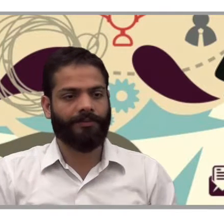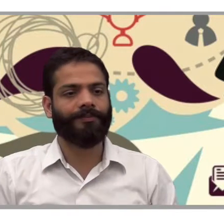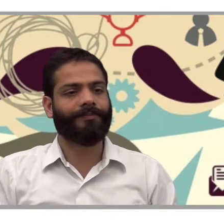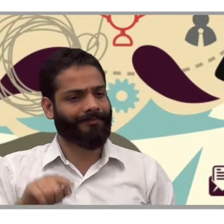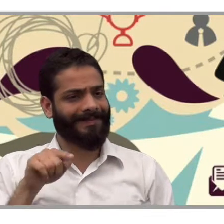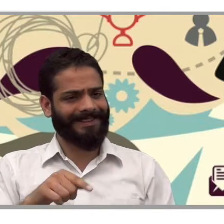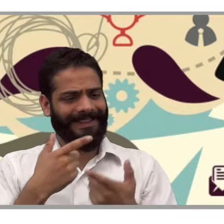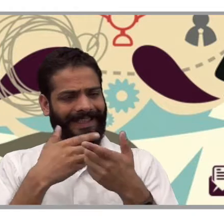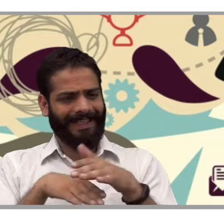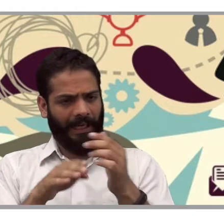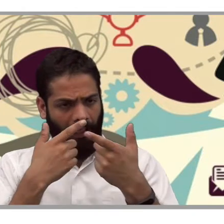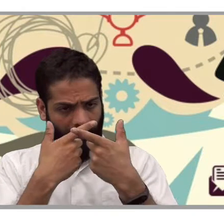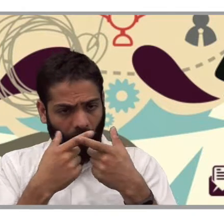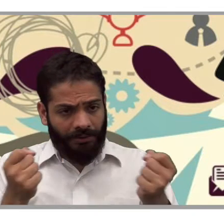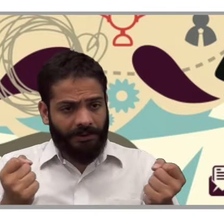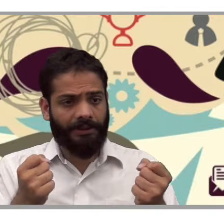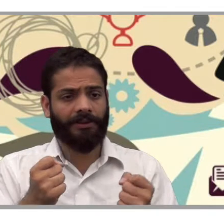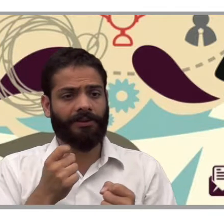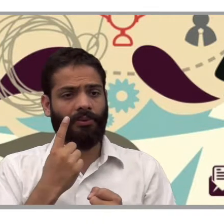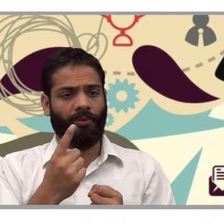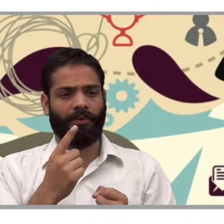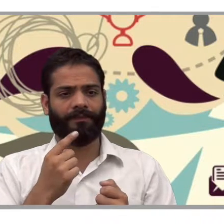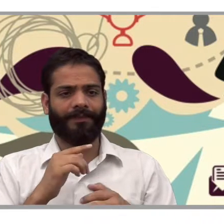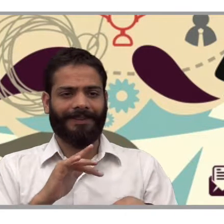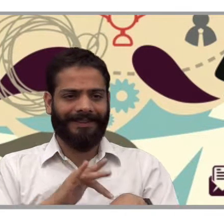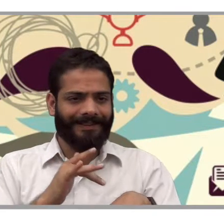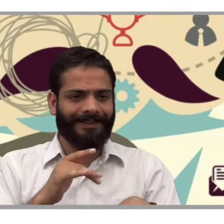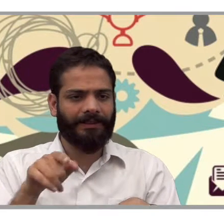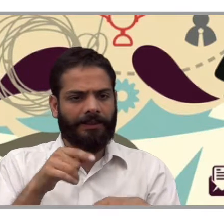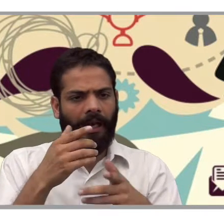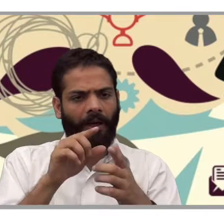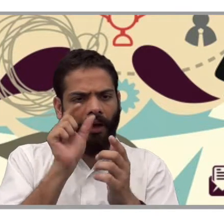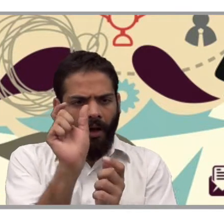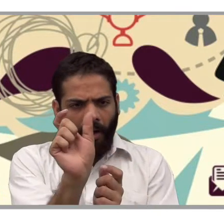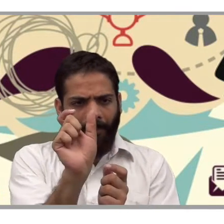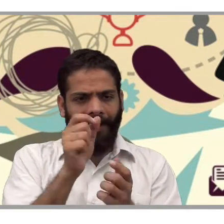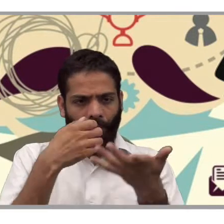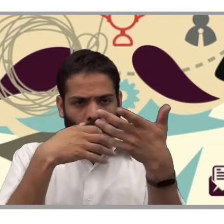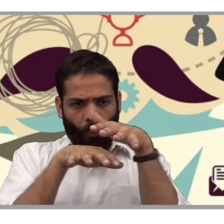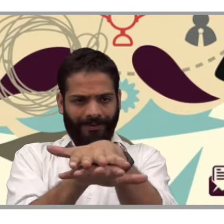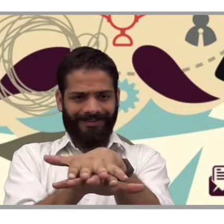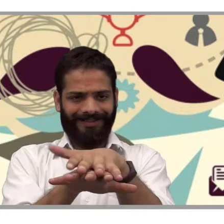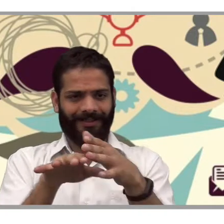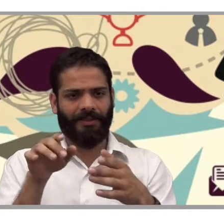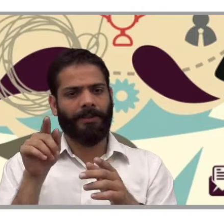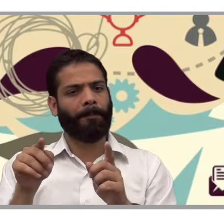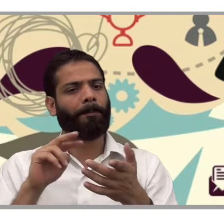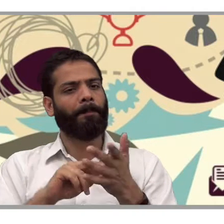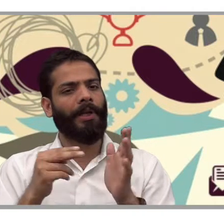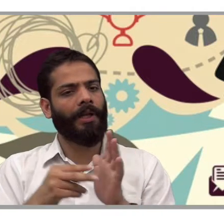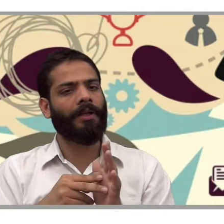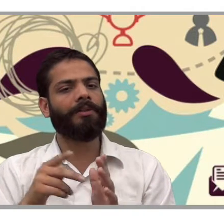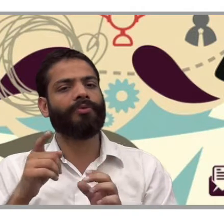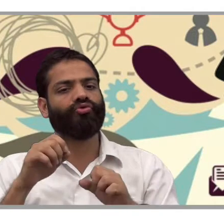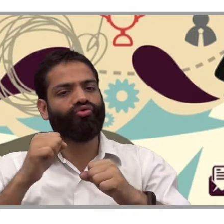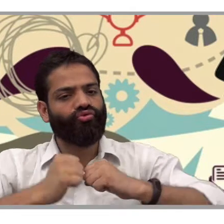Now we'll talk about classifier incorporation. In linguistics, one of the senses of the term